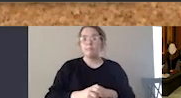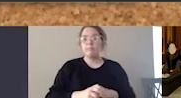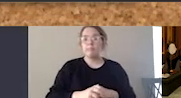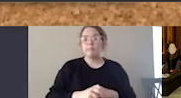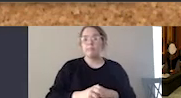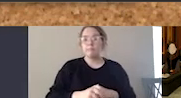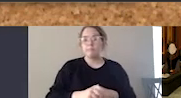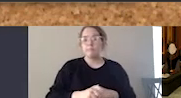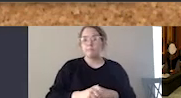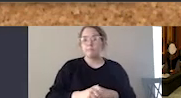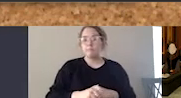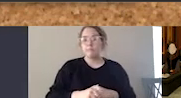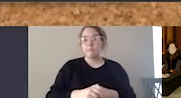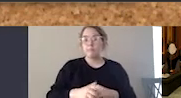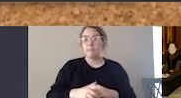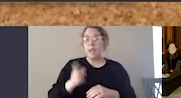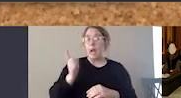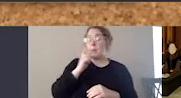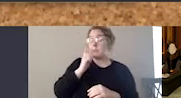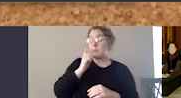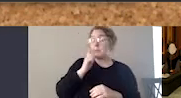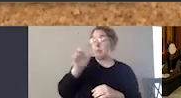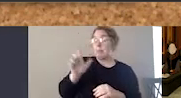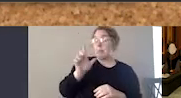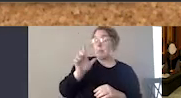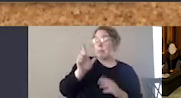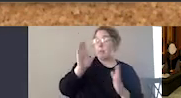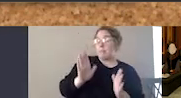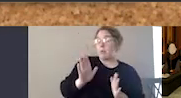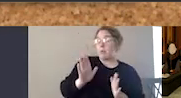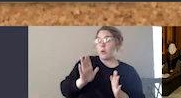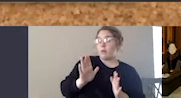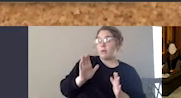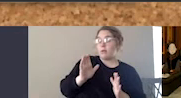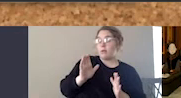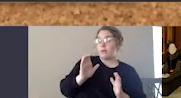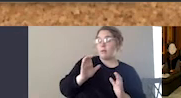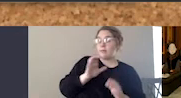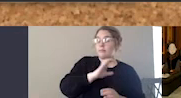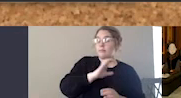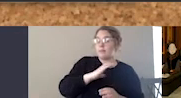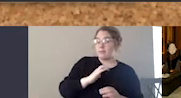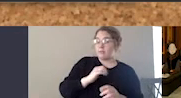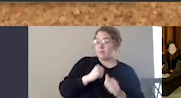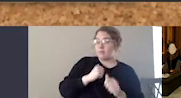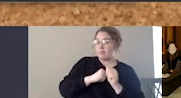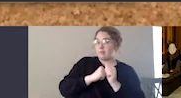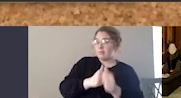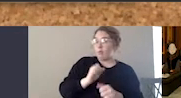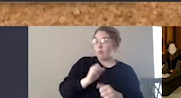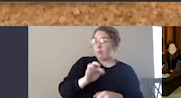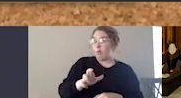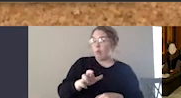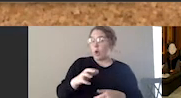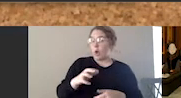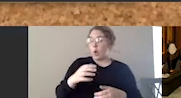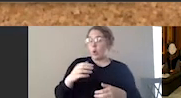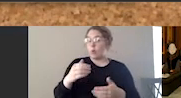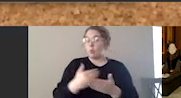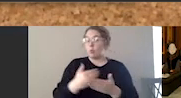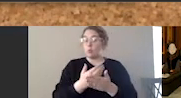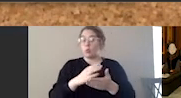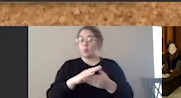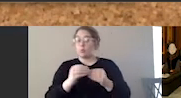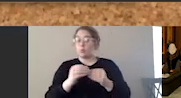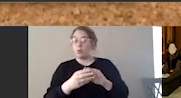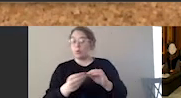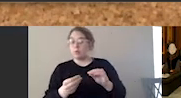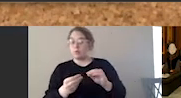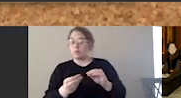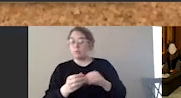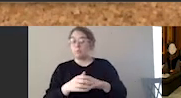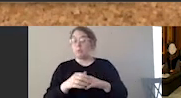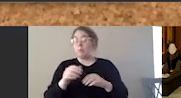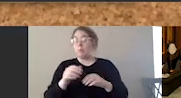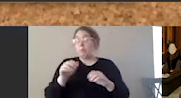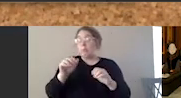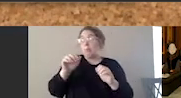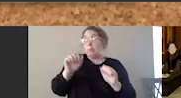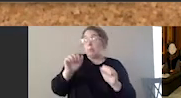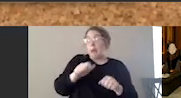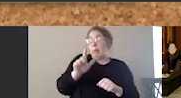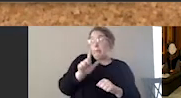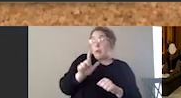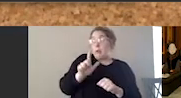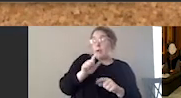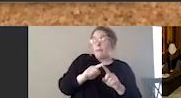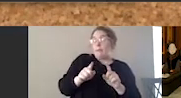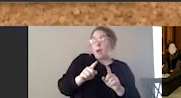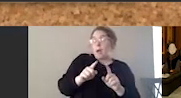Are we sticking with the librarian character, or are we going with a whole new story? If you want to, we can stick with the librarian, or if you want to do something else, we can do something